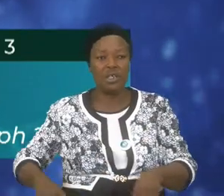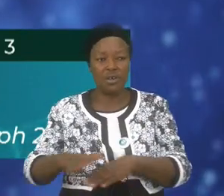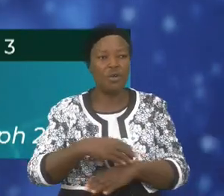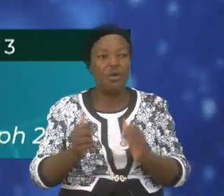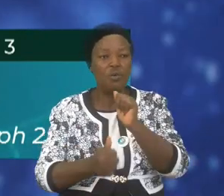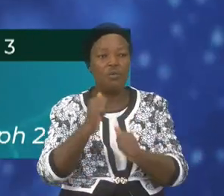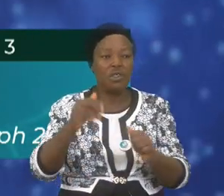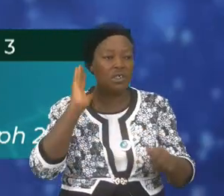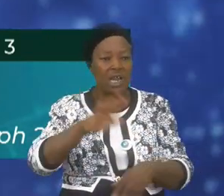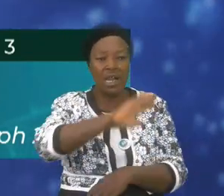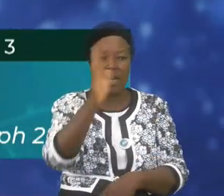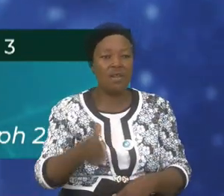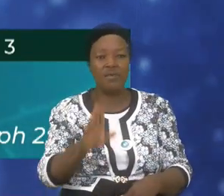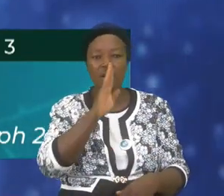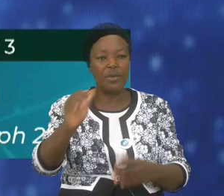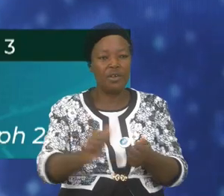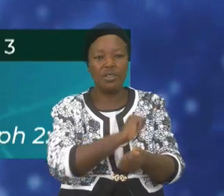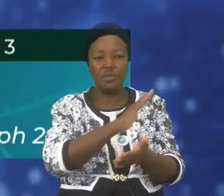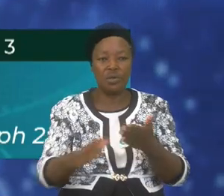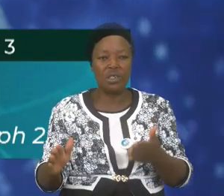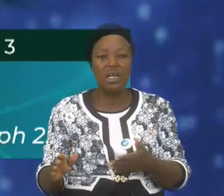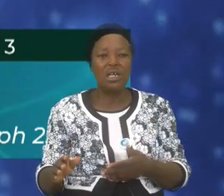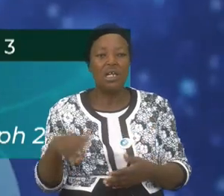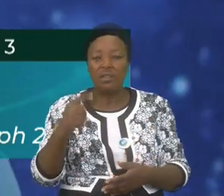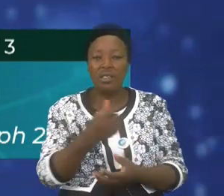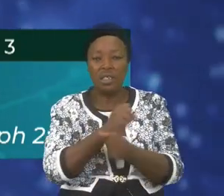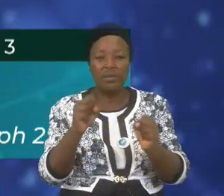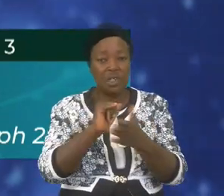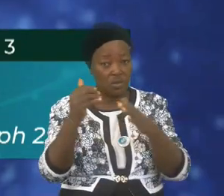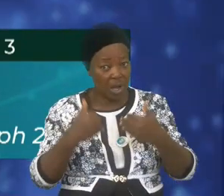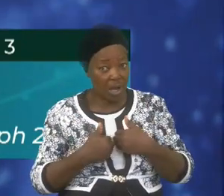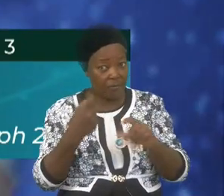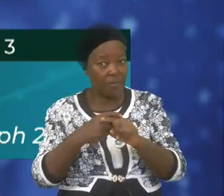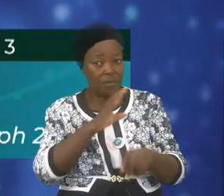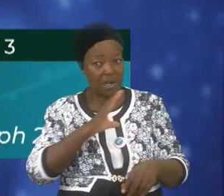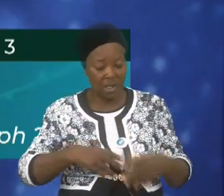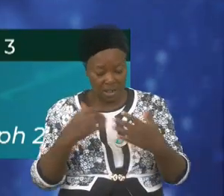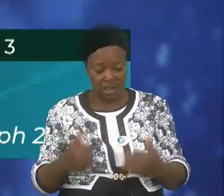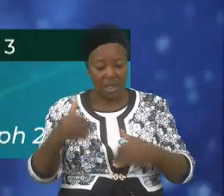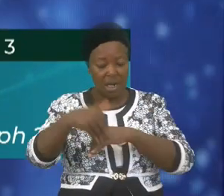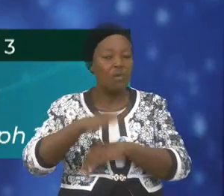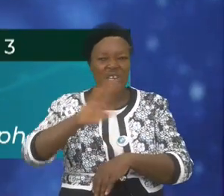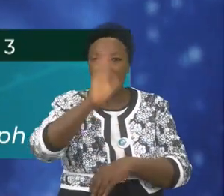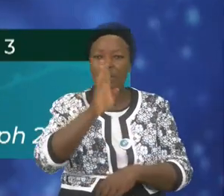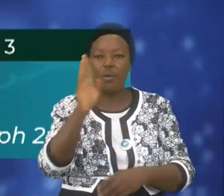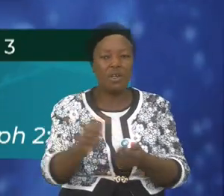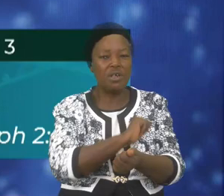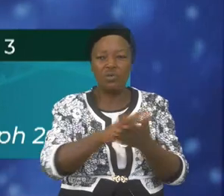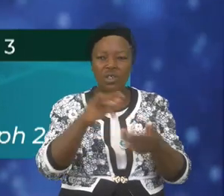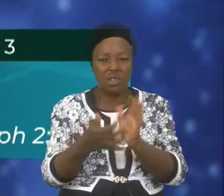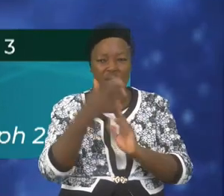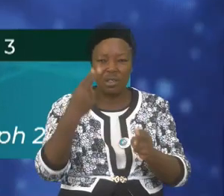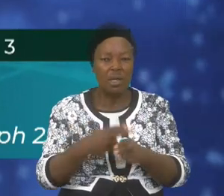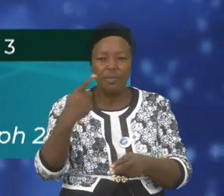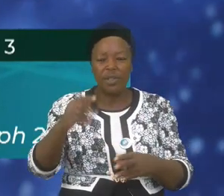have from Christ tonight shall never be destroyed. The healing you have from Christ tonight shall never be